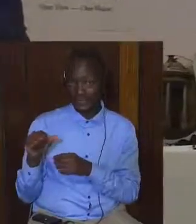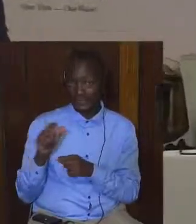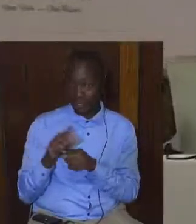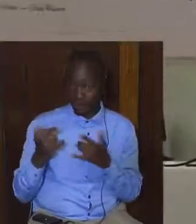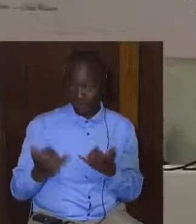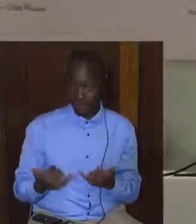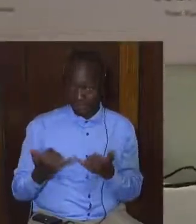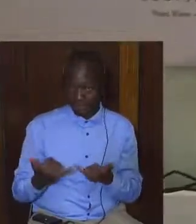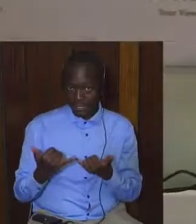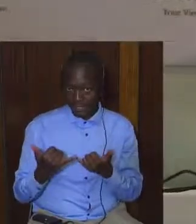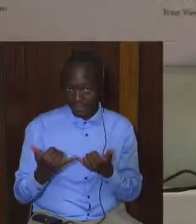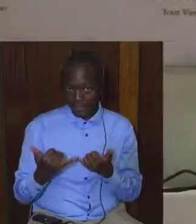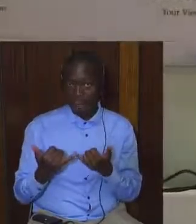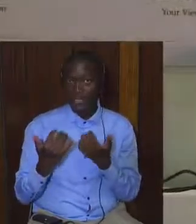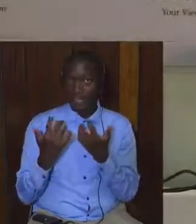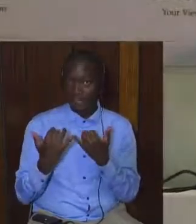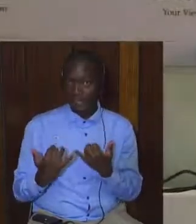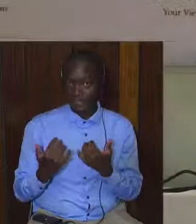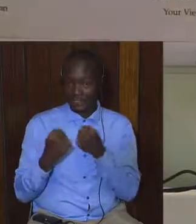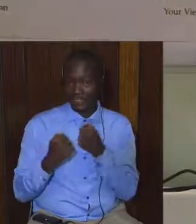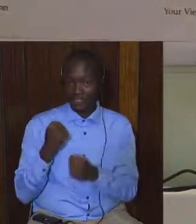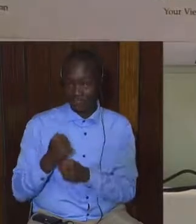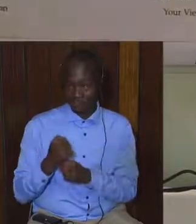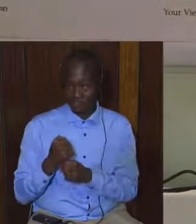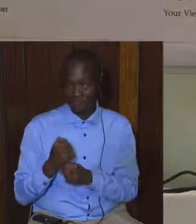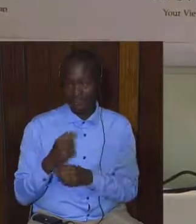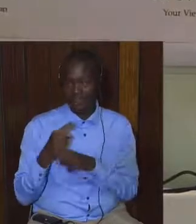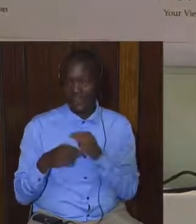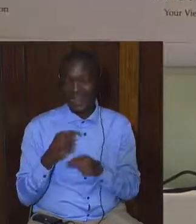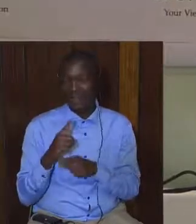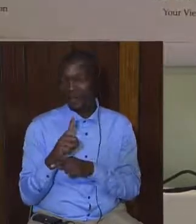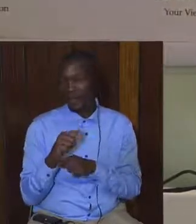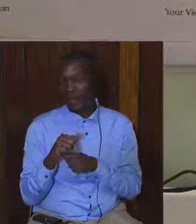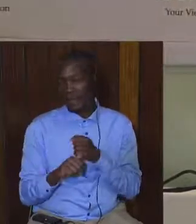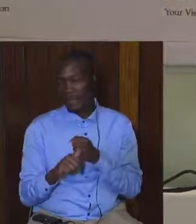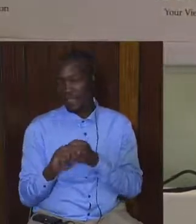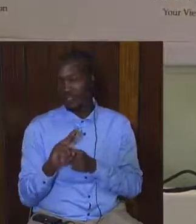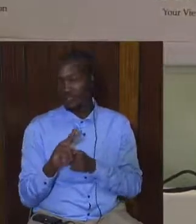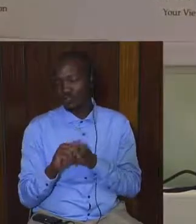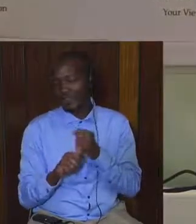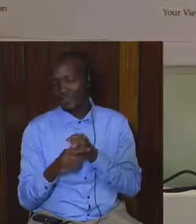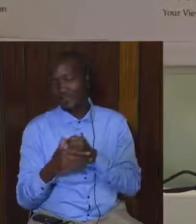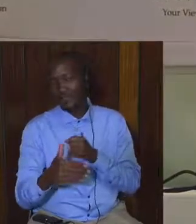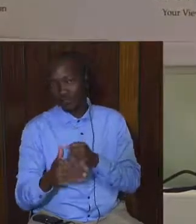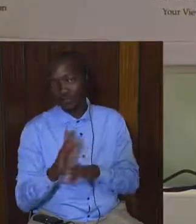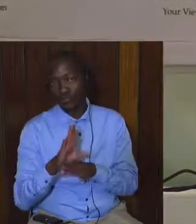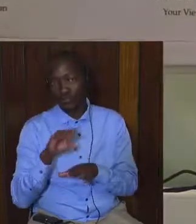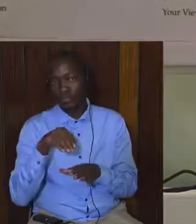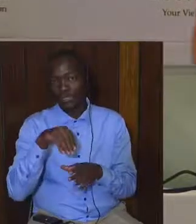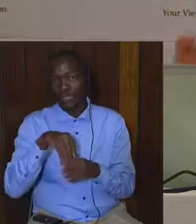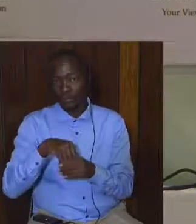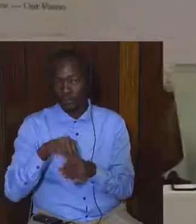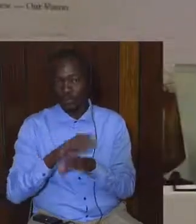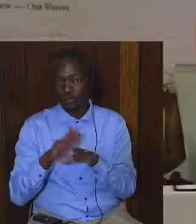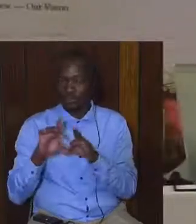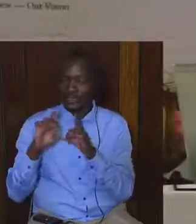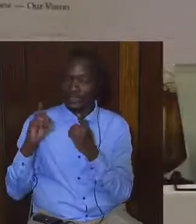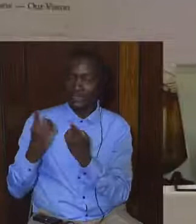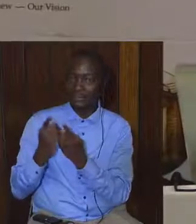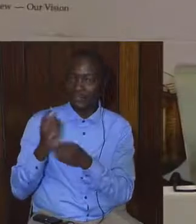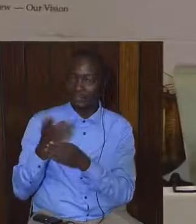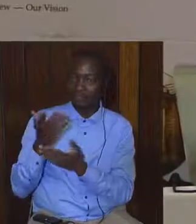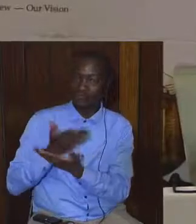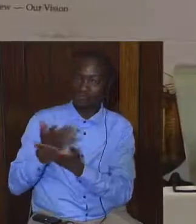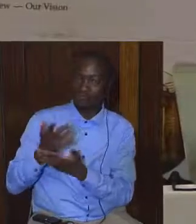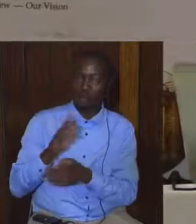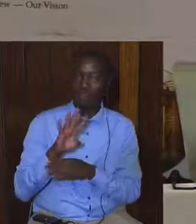financial year. And in about a month, 2 months' time, we will be engaging with the department on the fourth